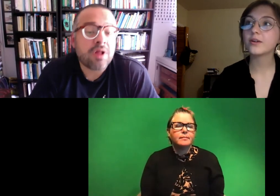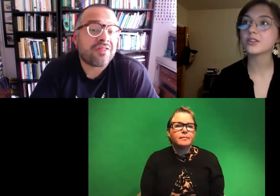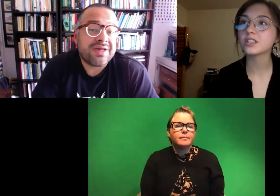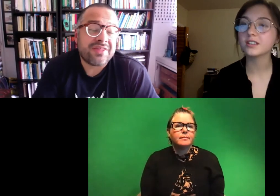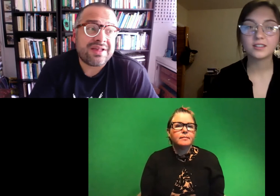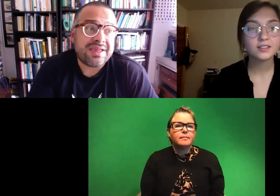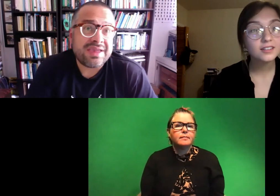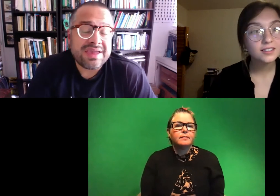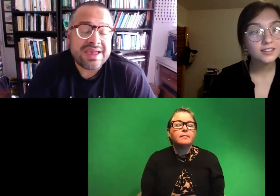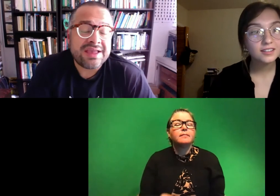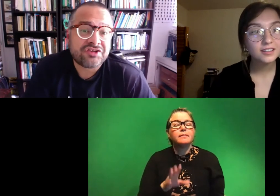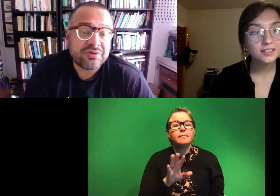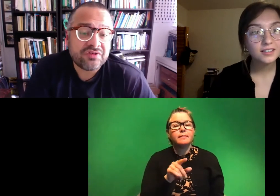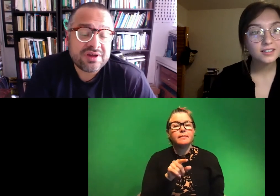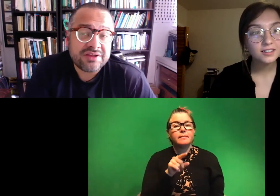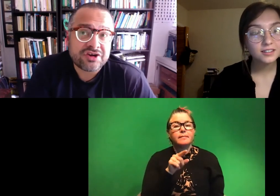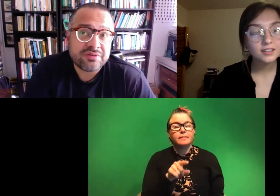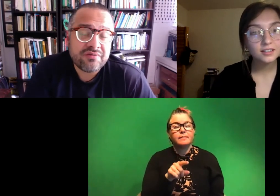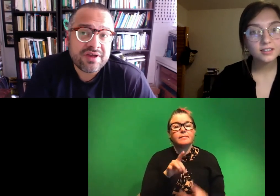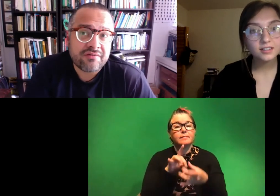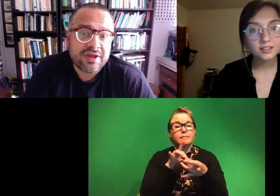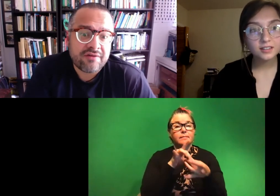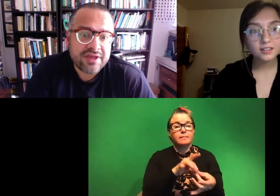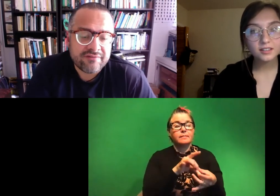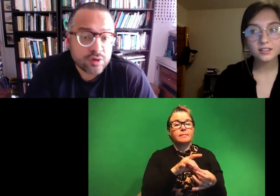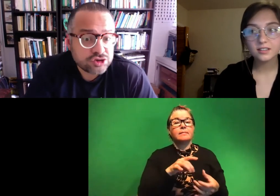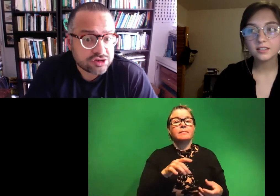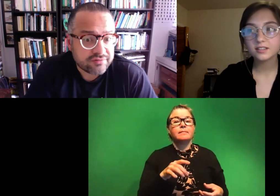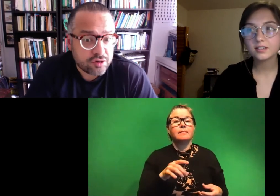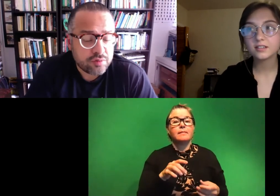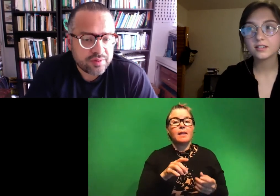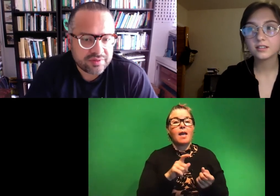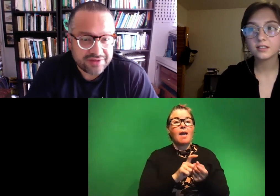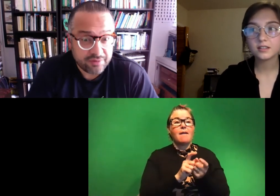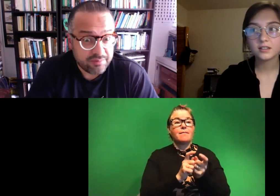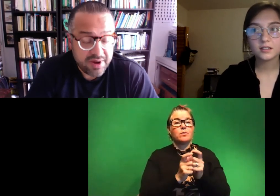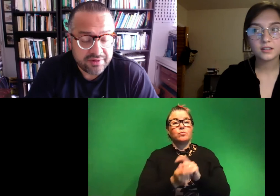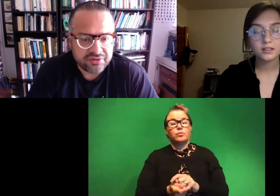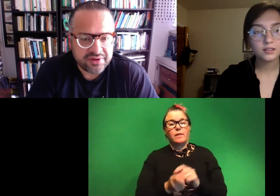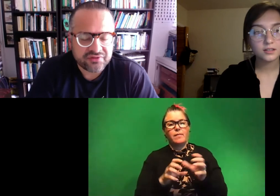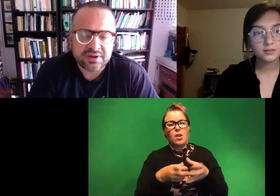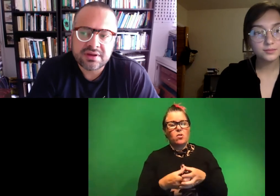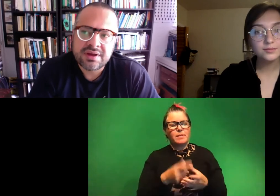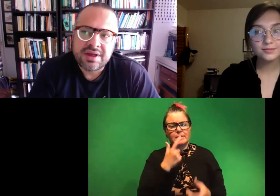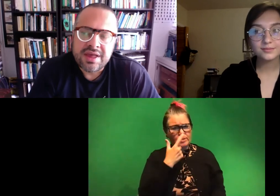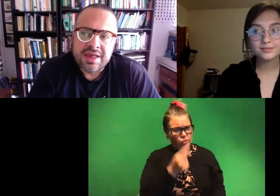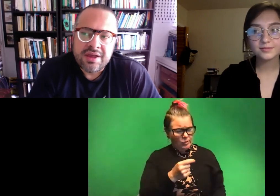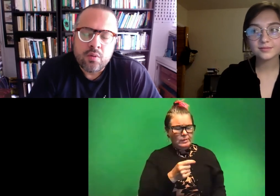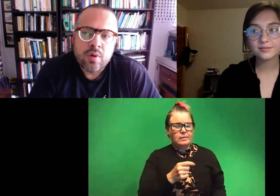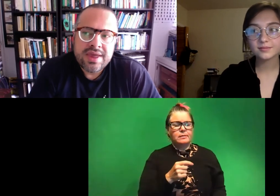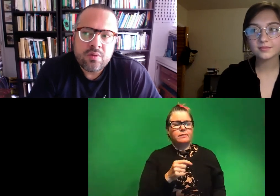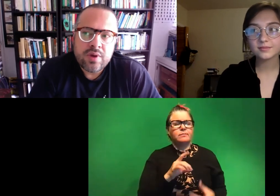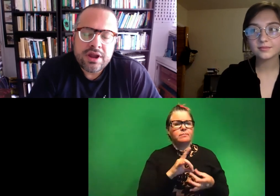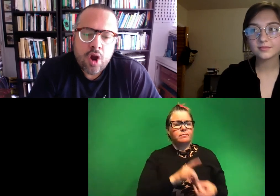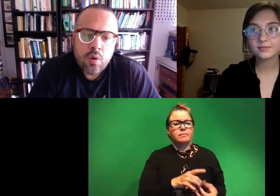So I had a question. But in terms of the evolution of the group, that is something very interesting.